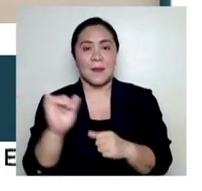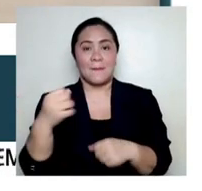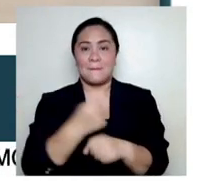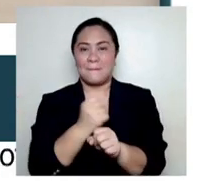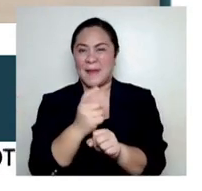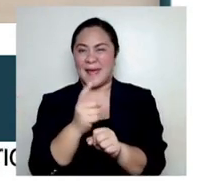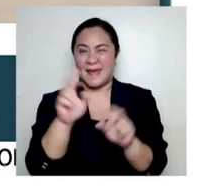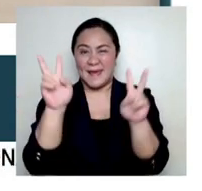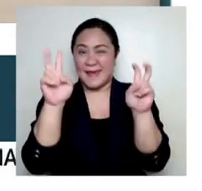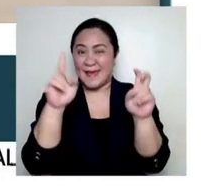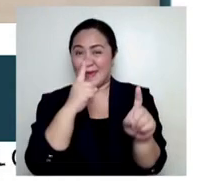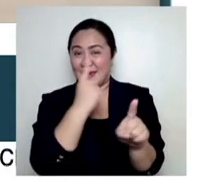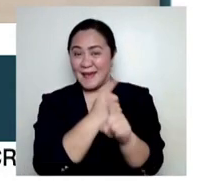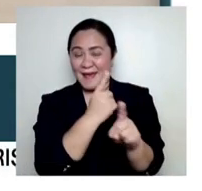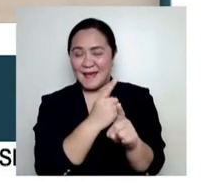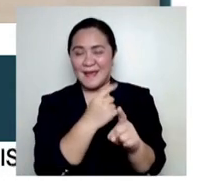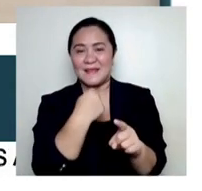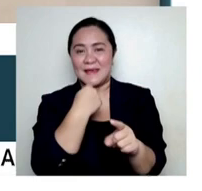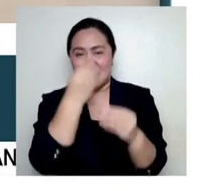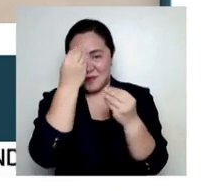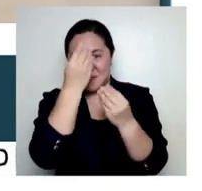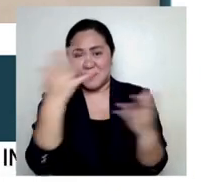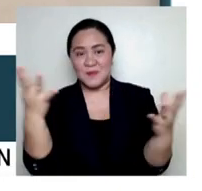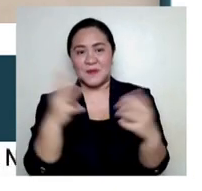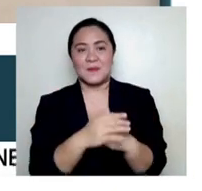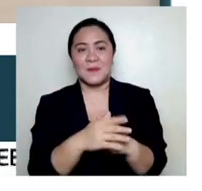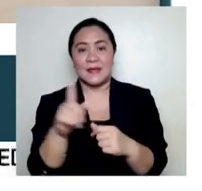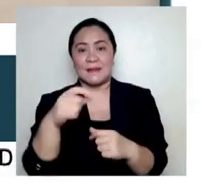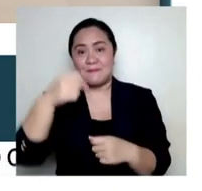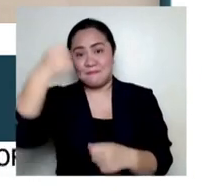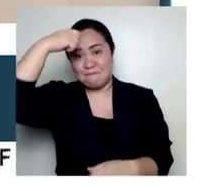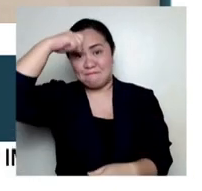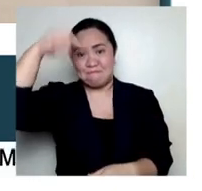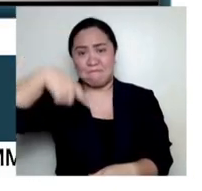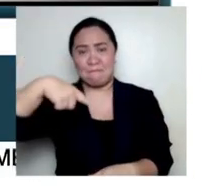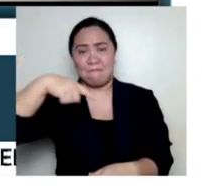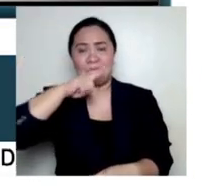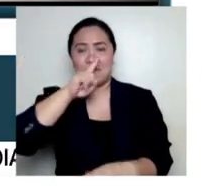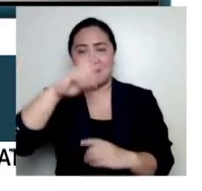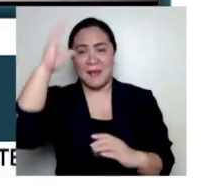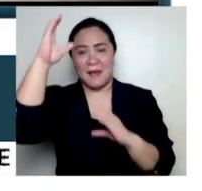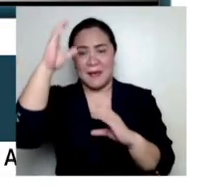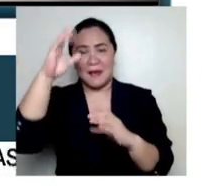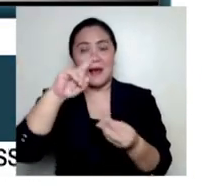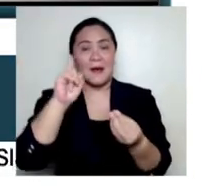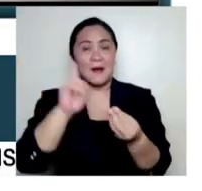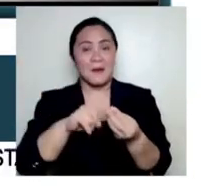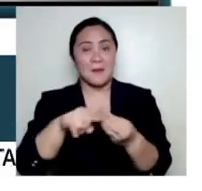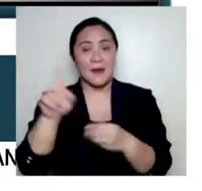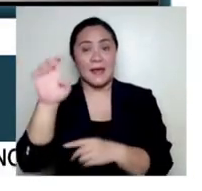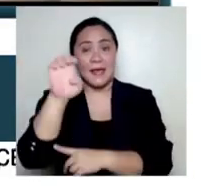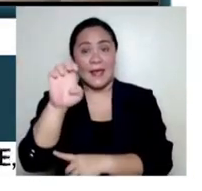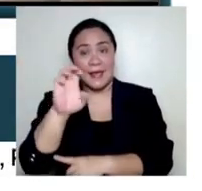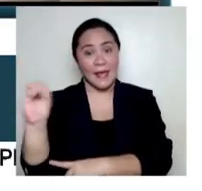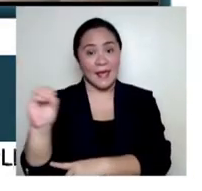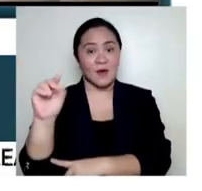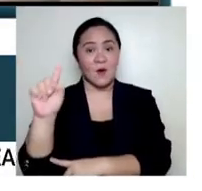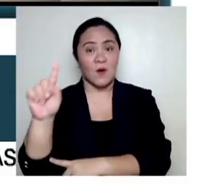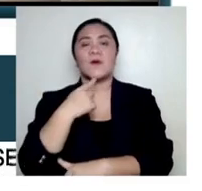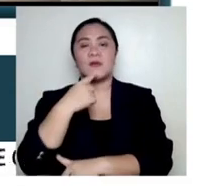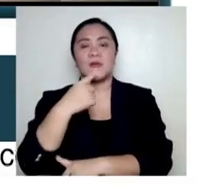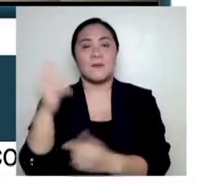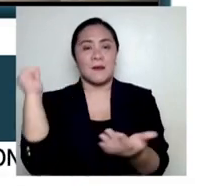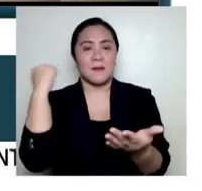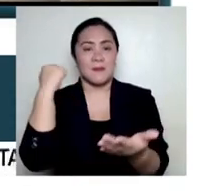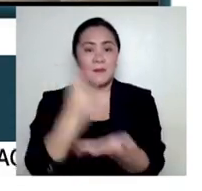no? Apparently, it is misunderstood because apparently the EO, the executive order, really